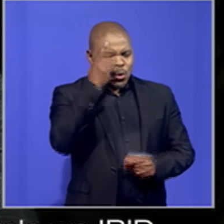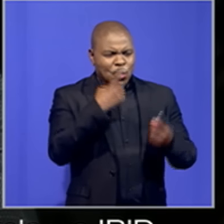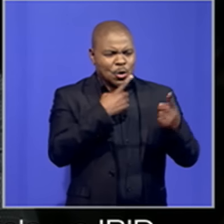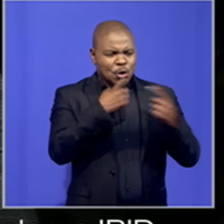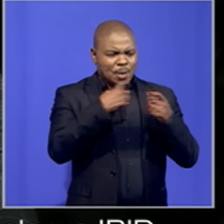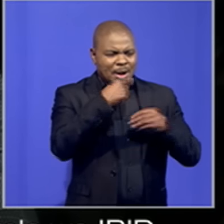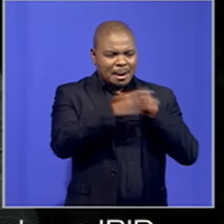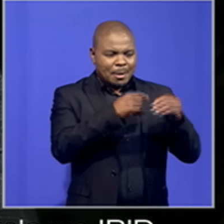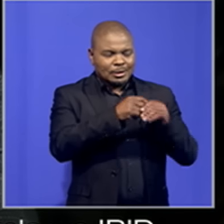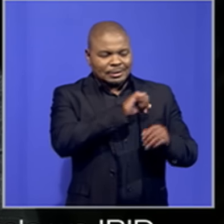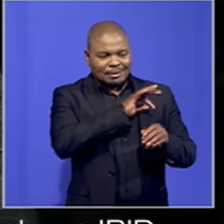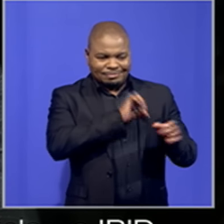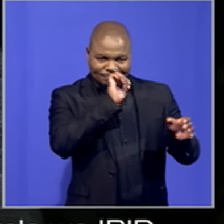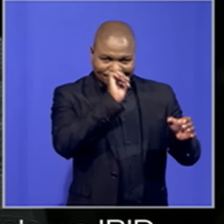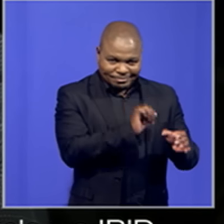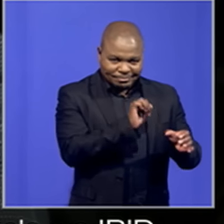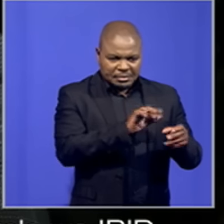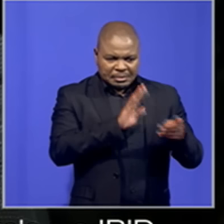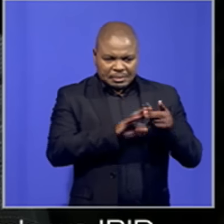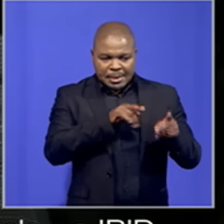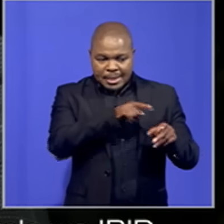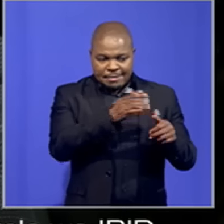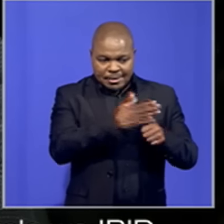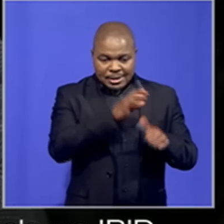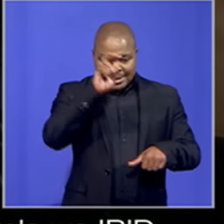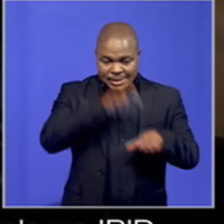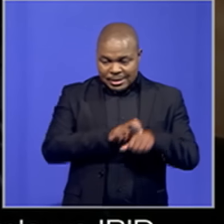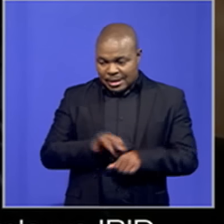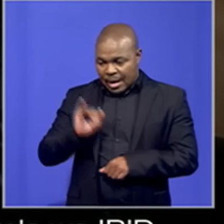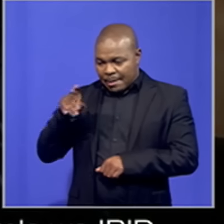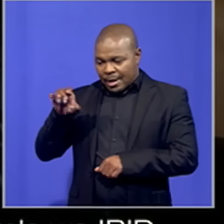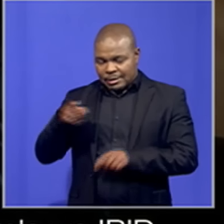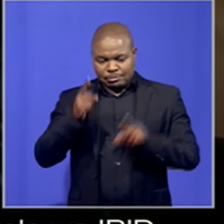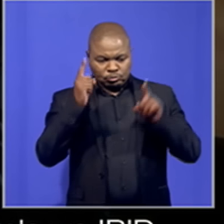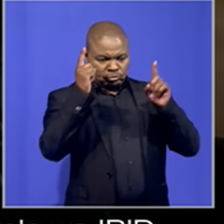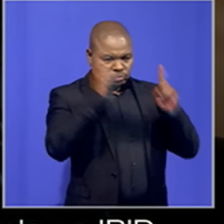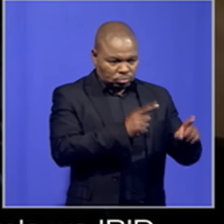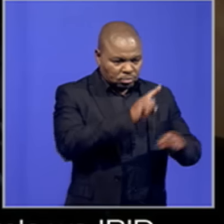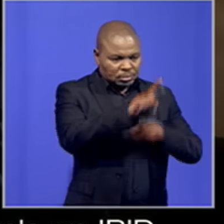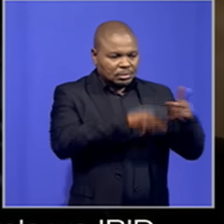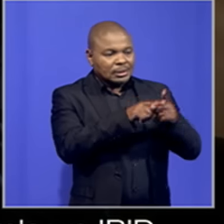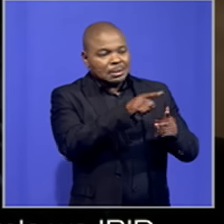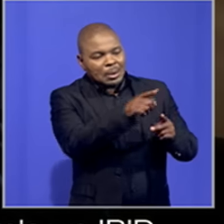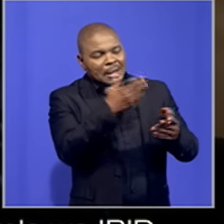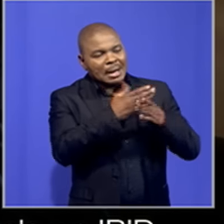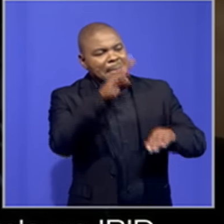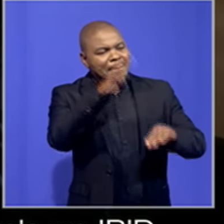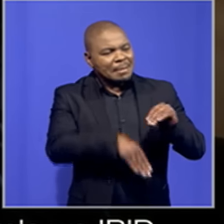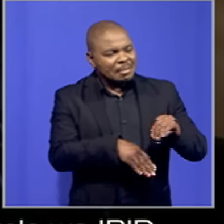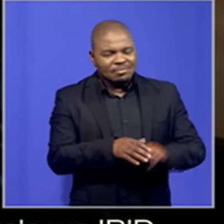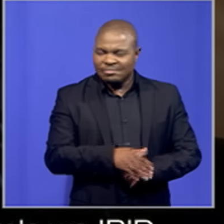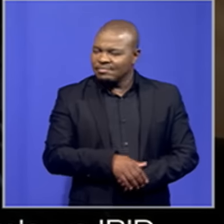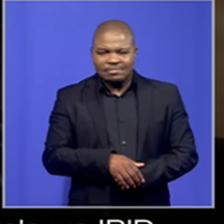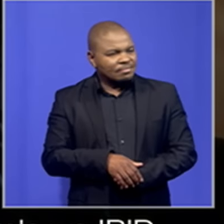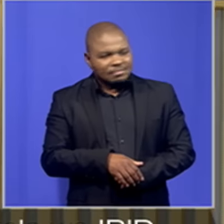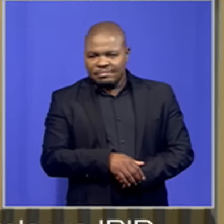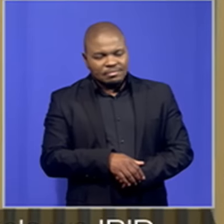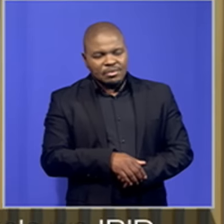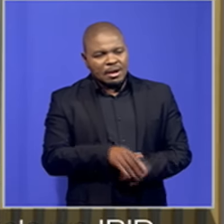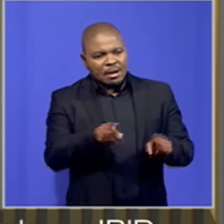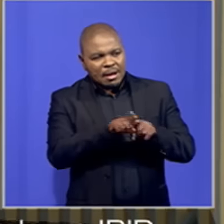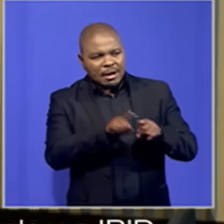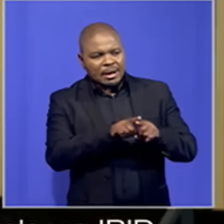ditokololo tsa yona mme ne sa tlhoke taelo ya IPID go ba tsela dikgato kgalemo mo dikgetseng tse di farologaneng go tshwana